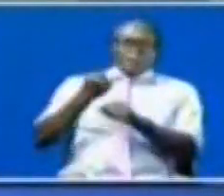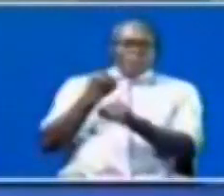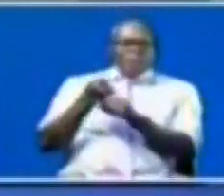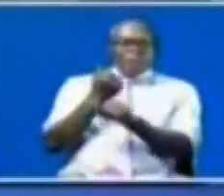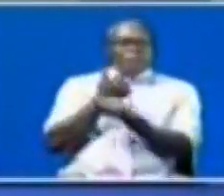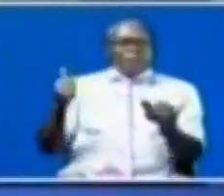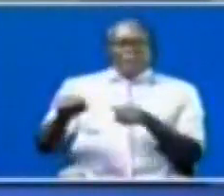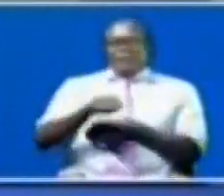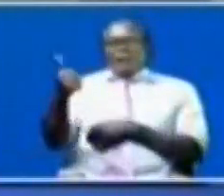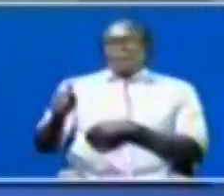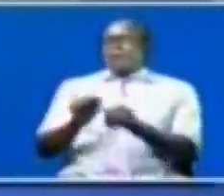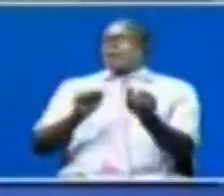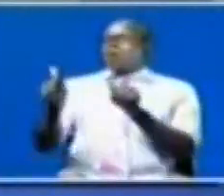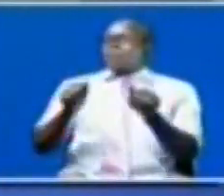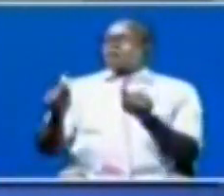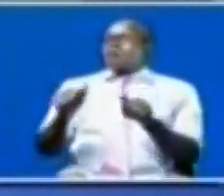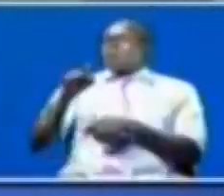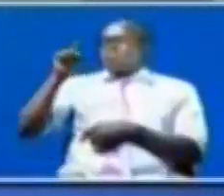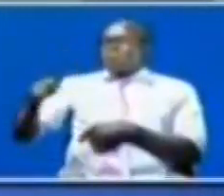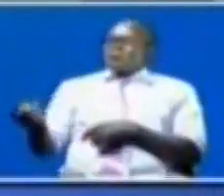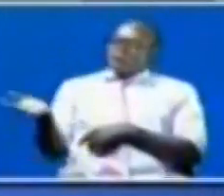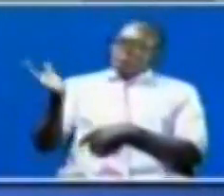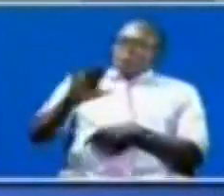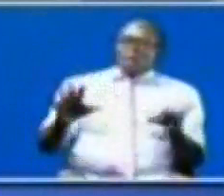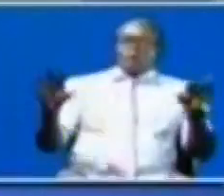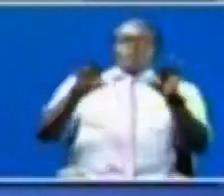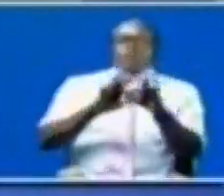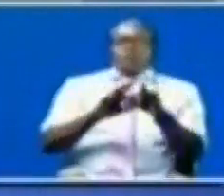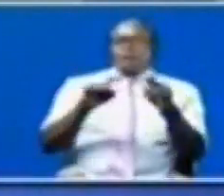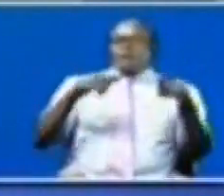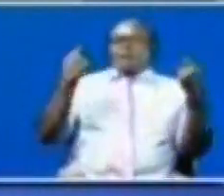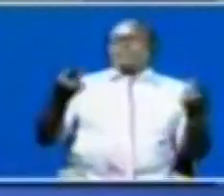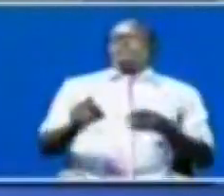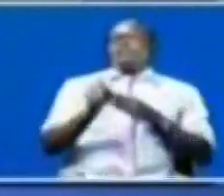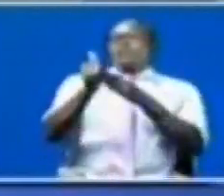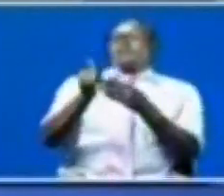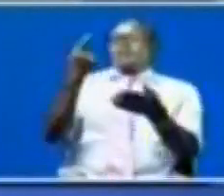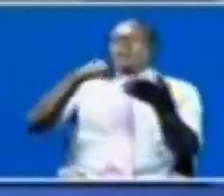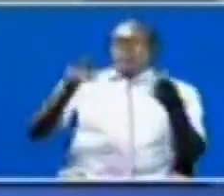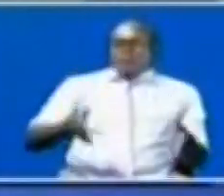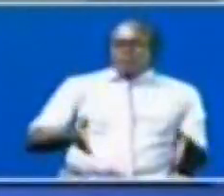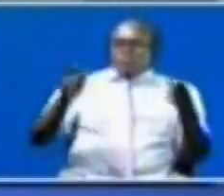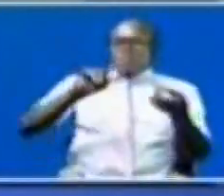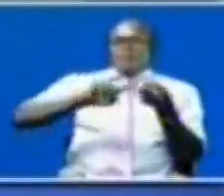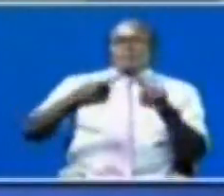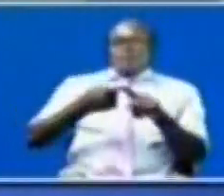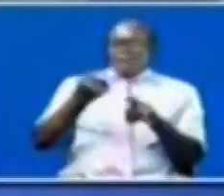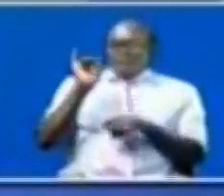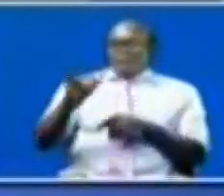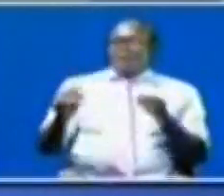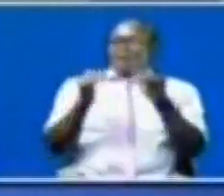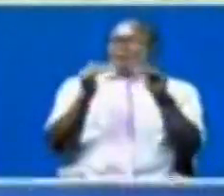very well in the recent past, need to come back and lead the team to where it's supposed to be in terms of standards, because at that